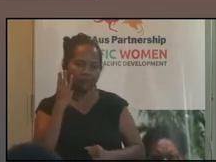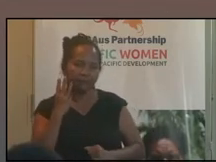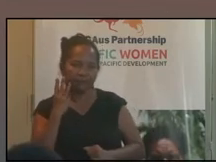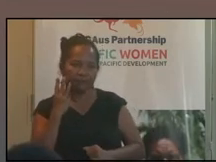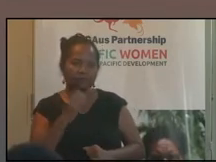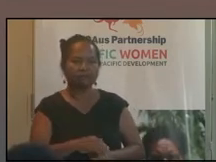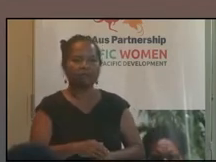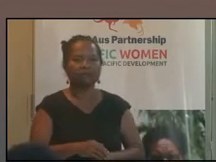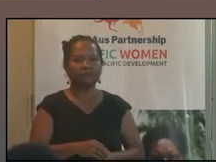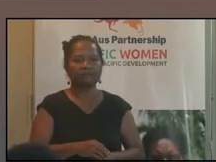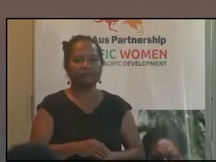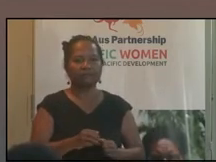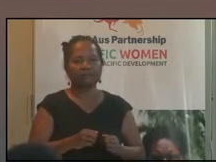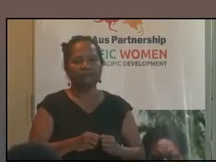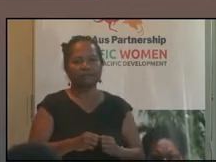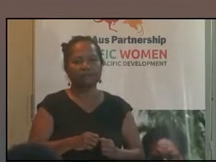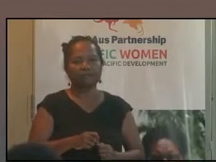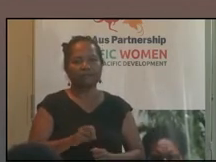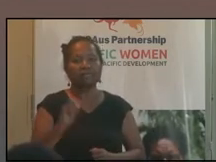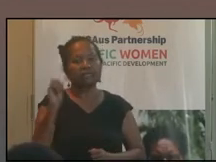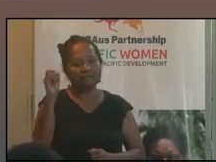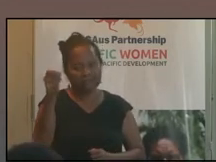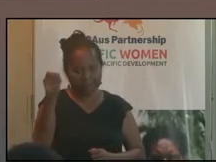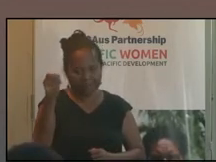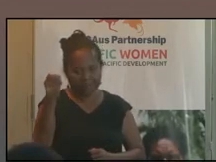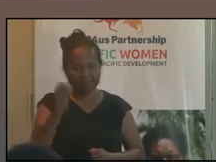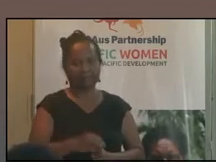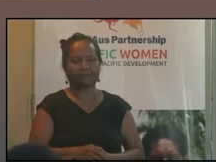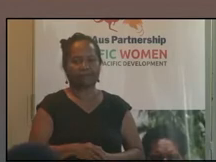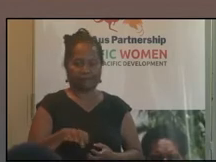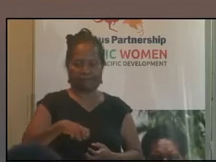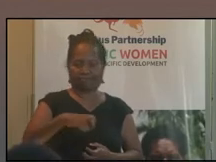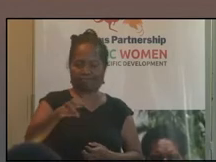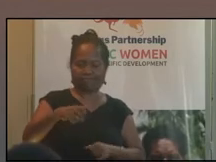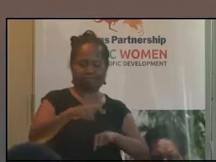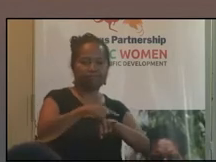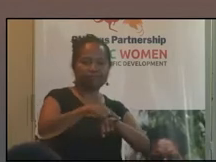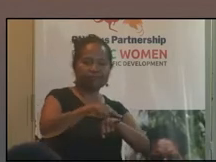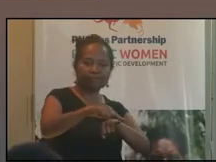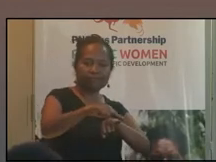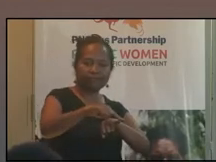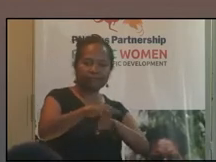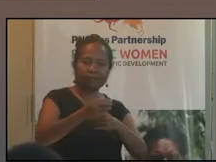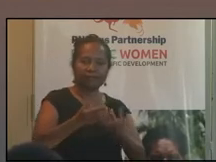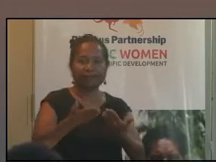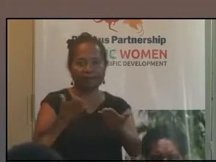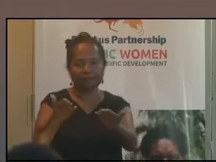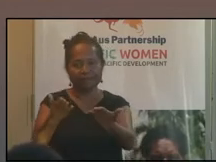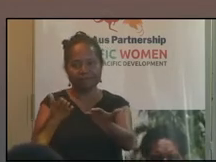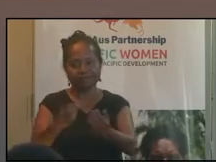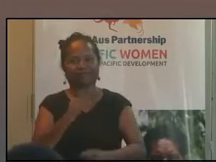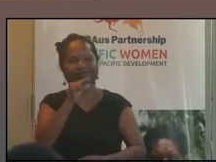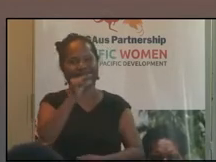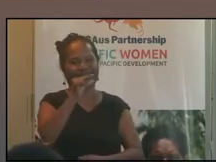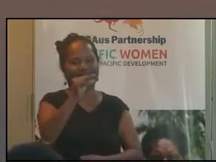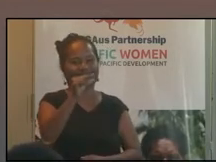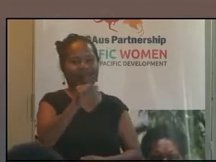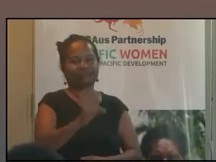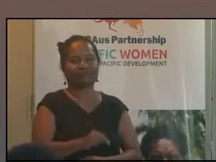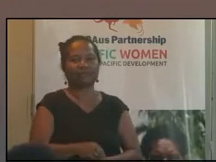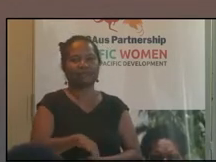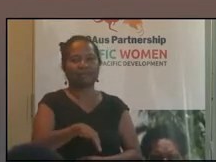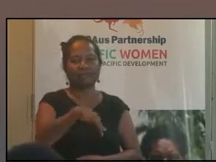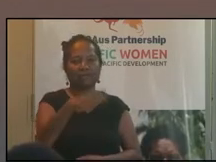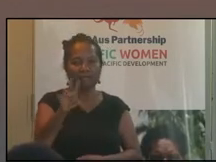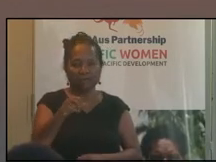race in the provincial seats and the open electorates. But this one provides a basic minimum that in every parliament,